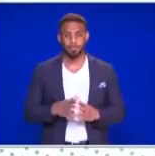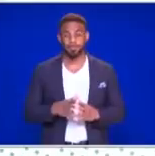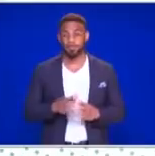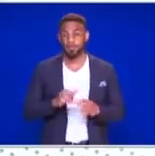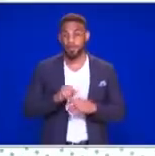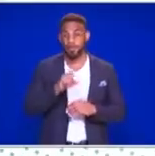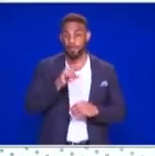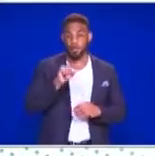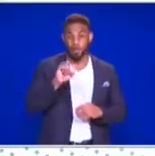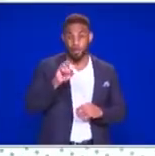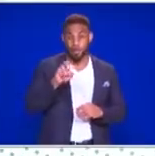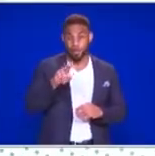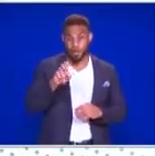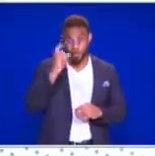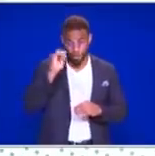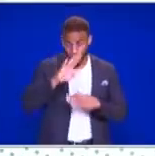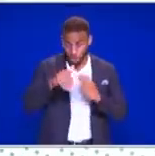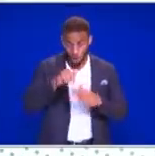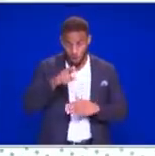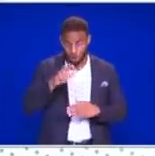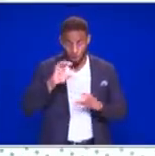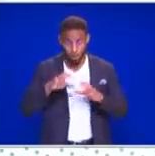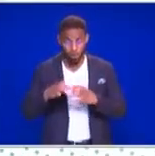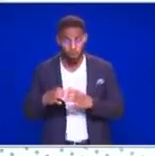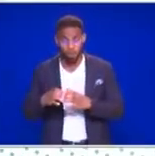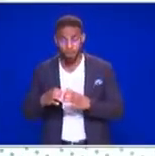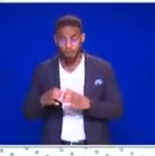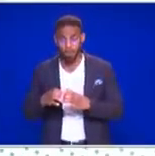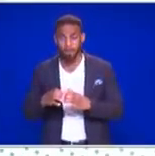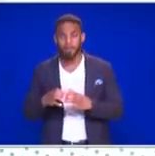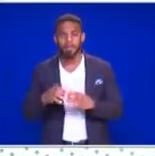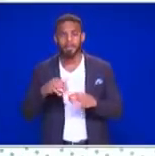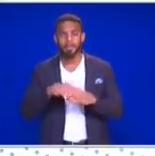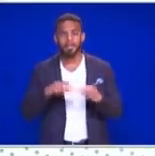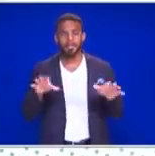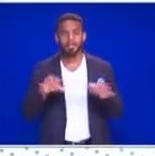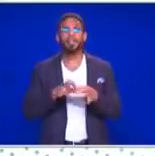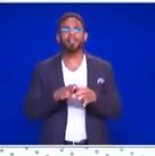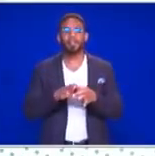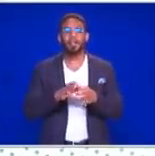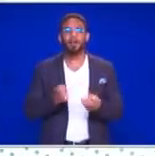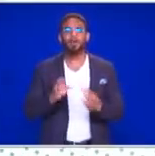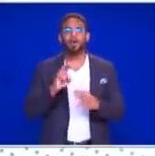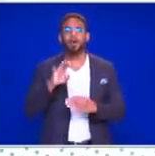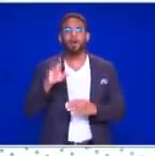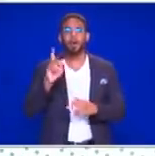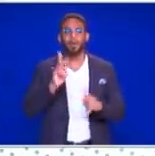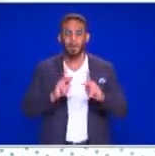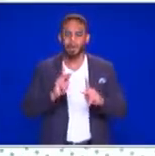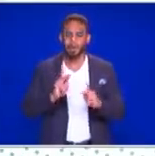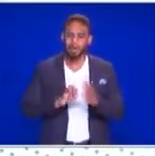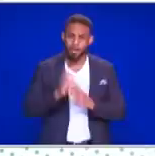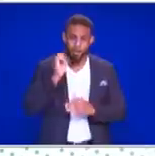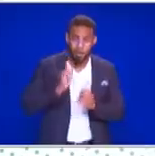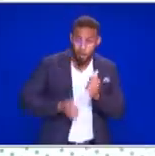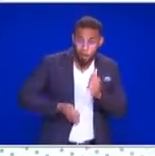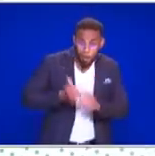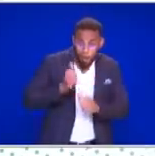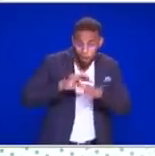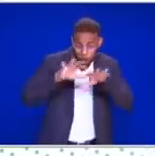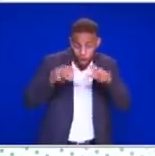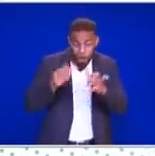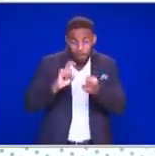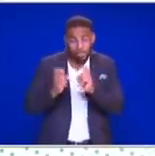In the 2020 census, for all race groups, their in-combination multiracial populations accounted for most of the